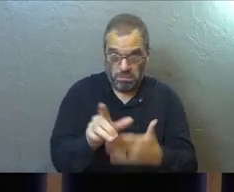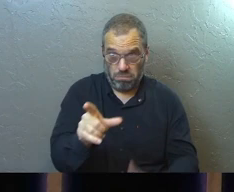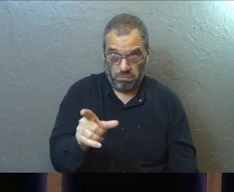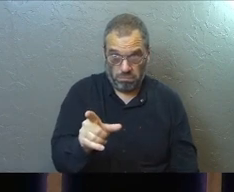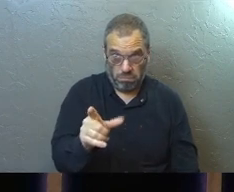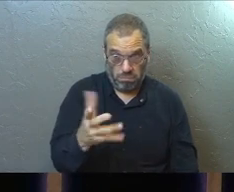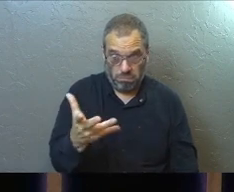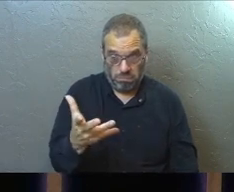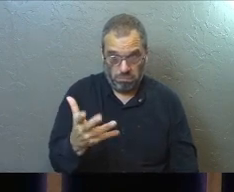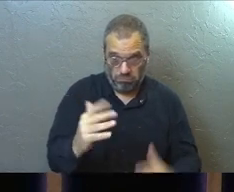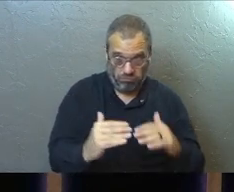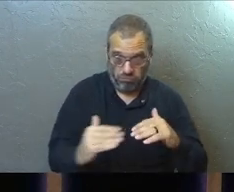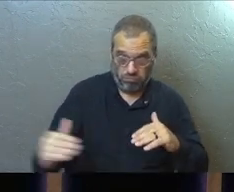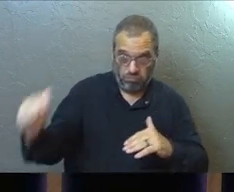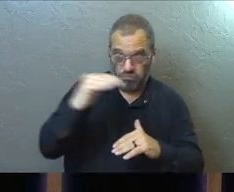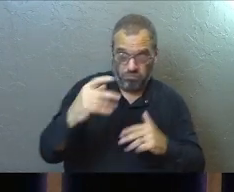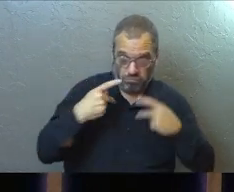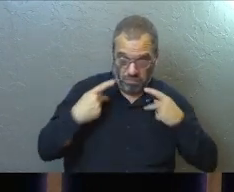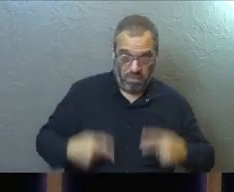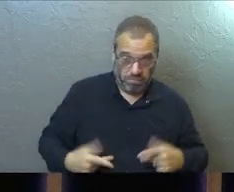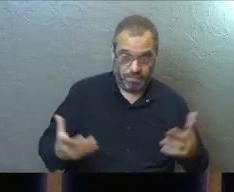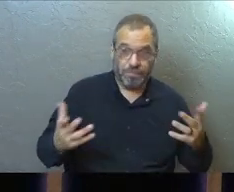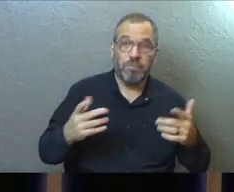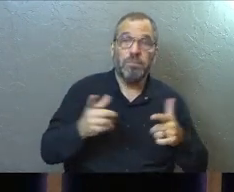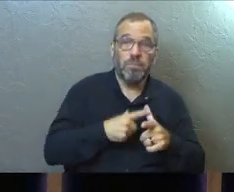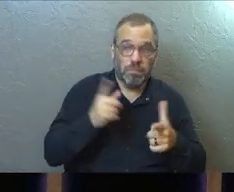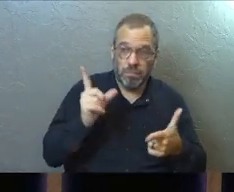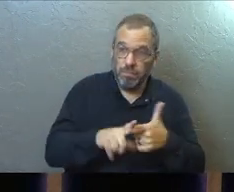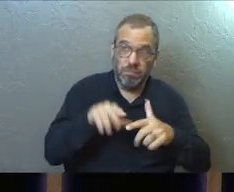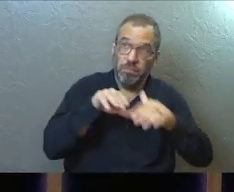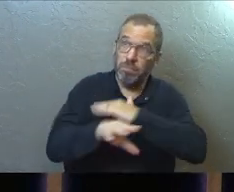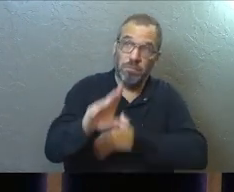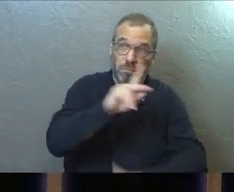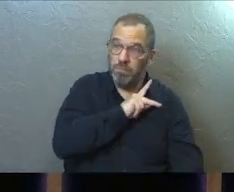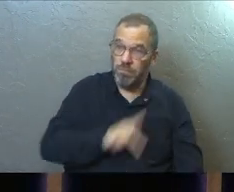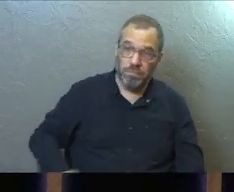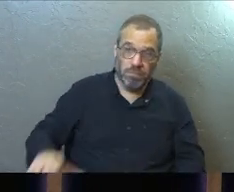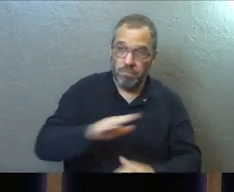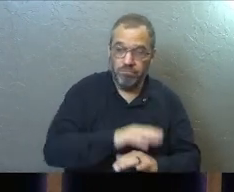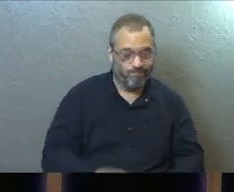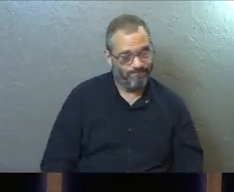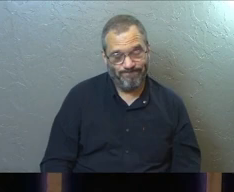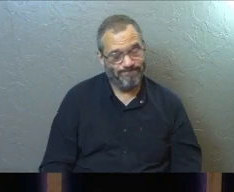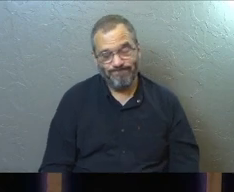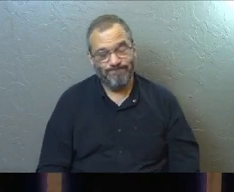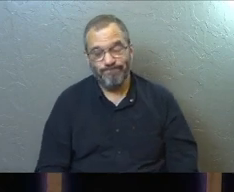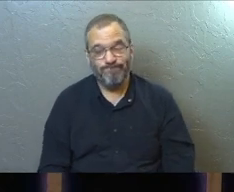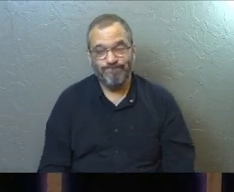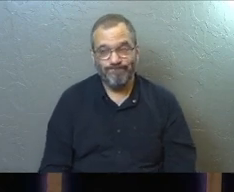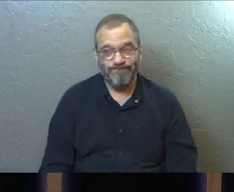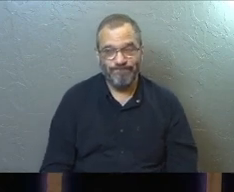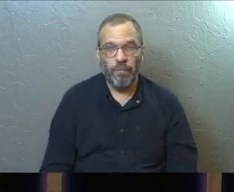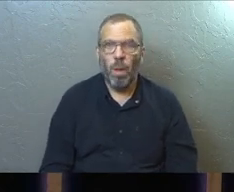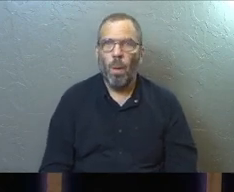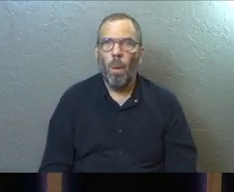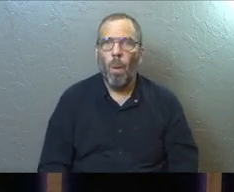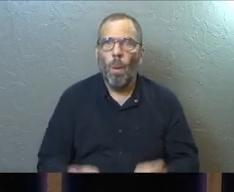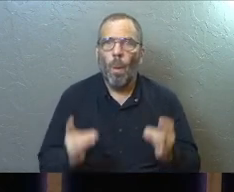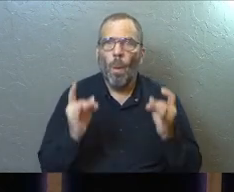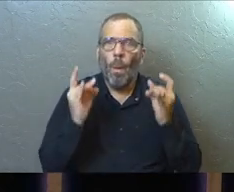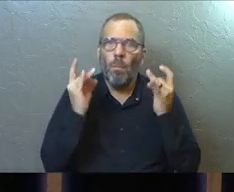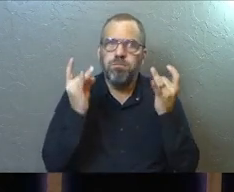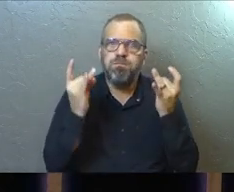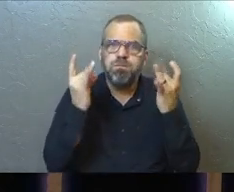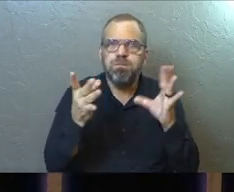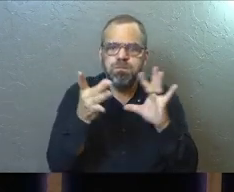not exceed what the Pharisees have, you won't enter God's kingdom, he says. One of the most terrifying statements